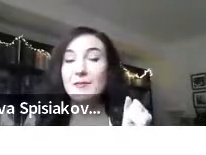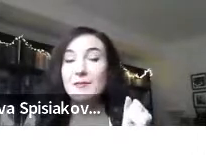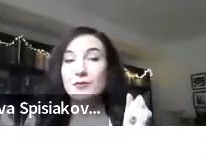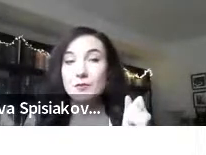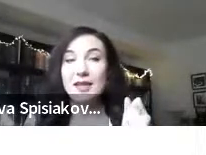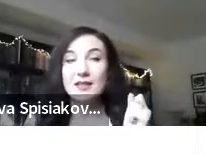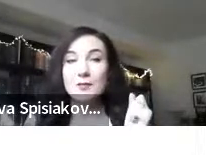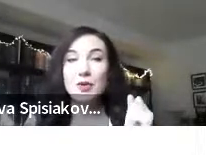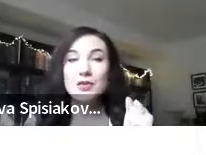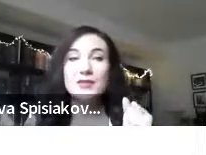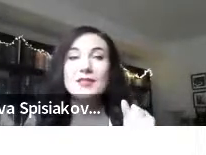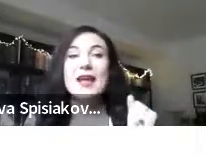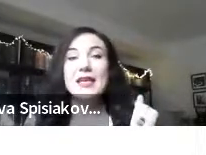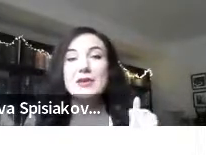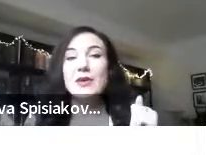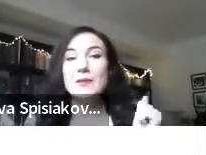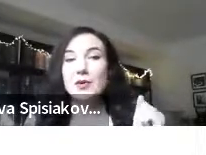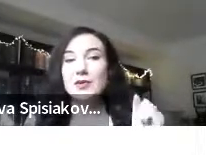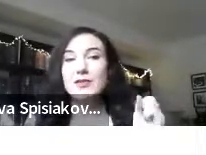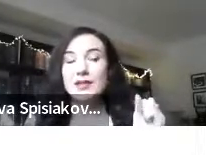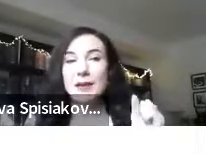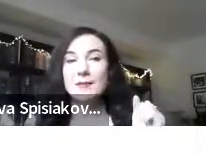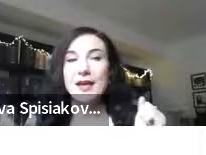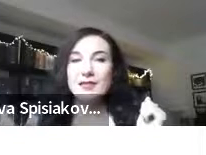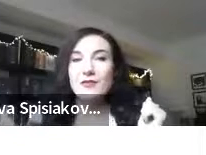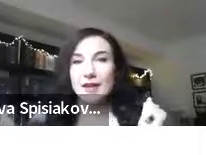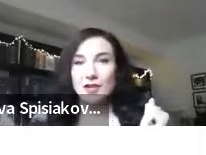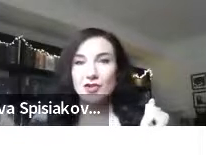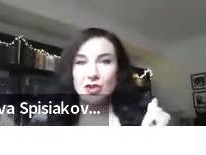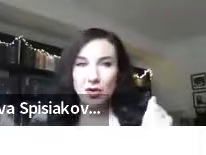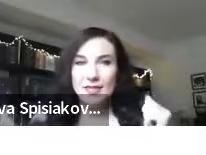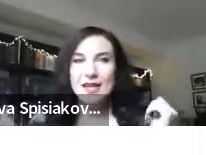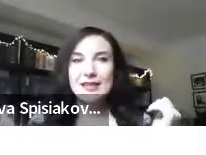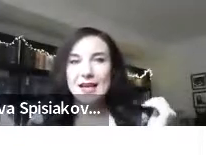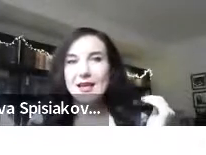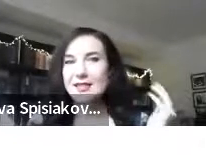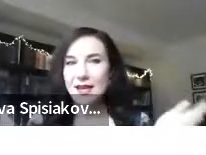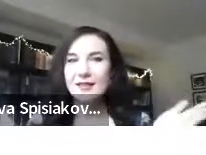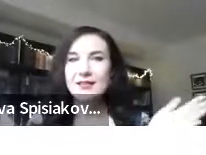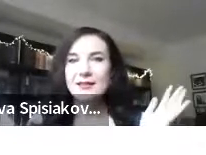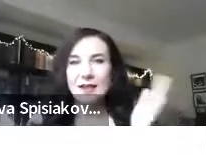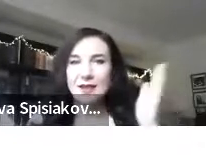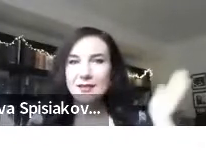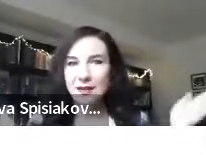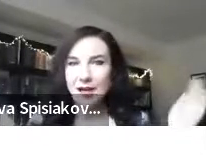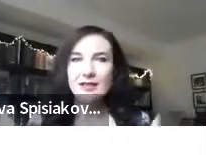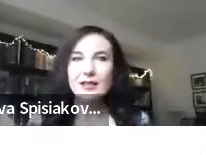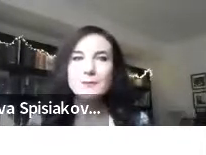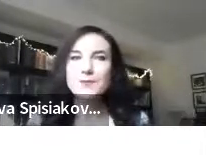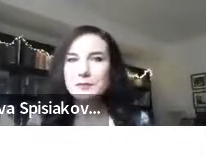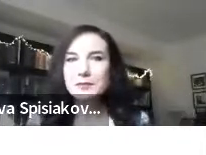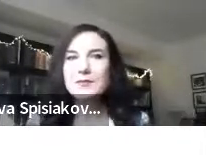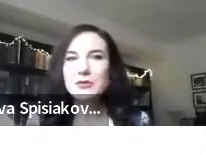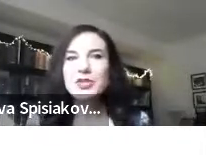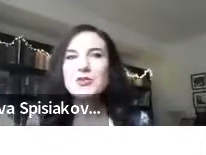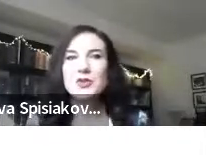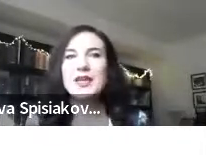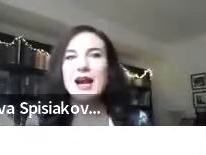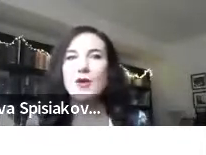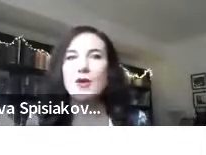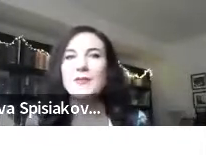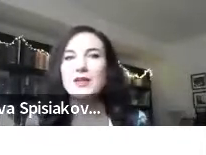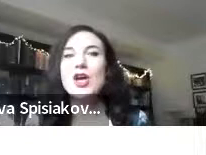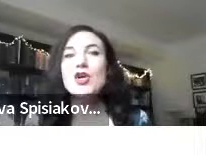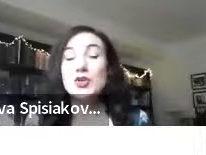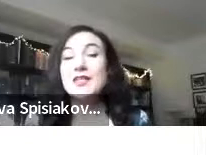78% rated carbon footprint as important, equally important to them as financial cost. And they cite another article which was